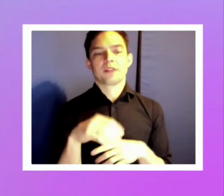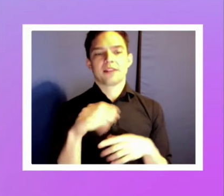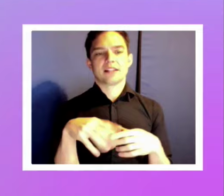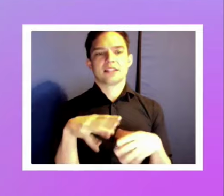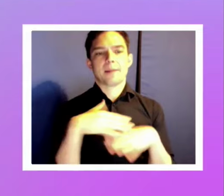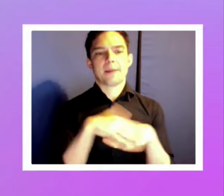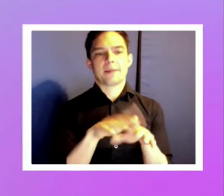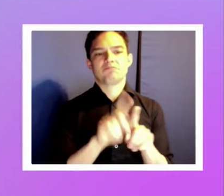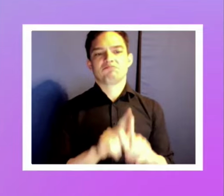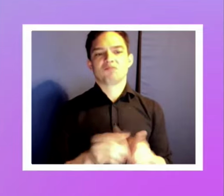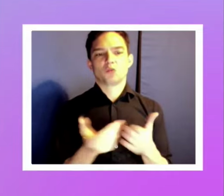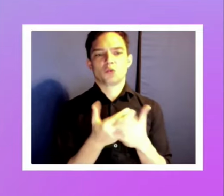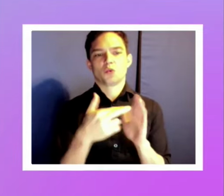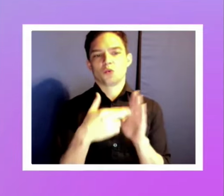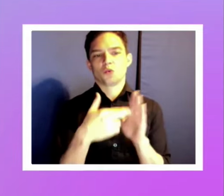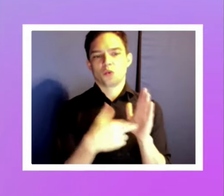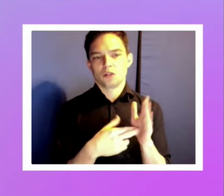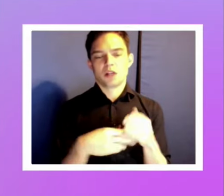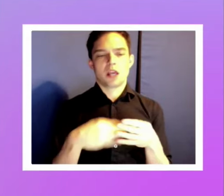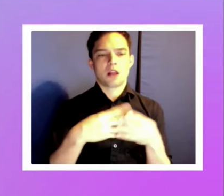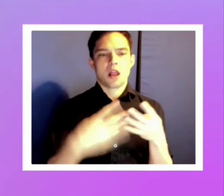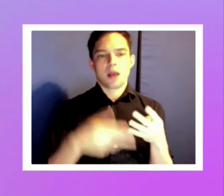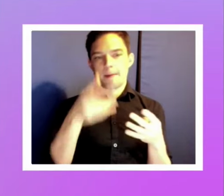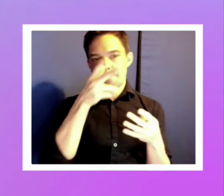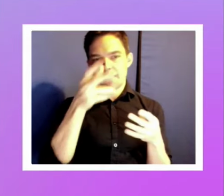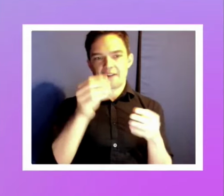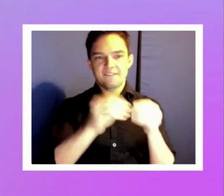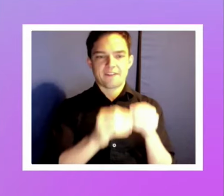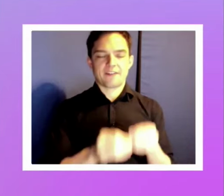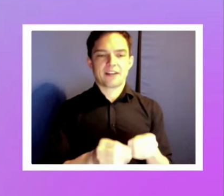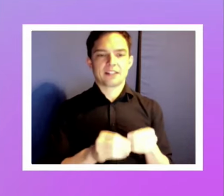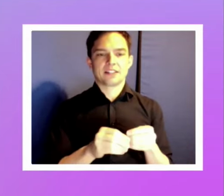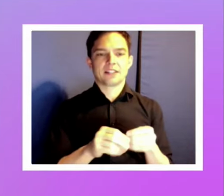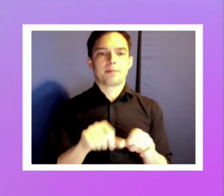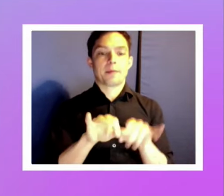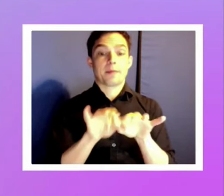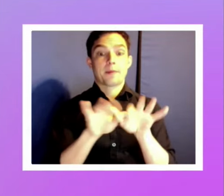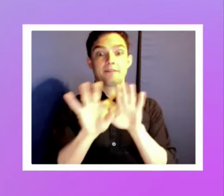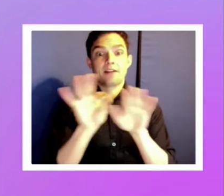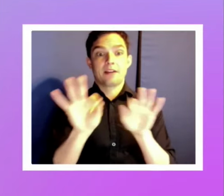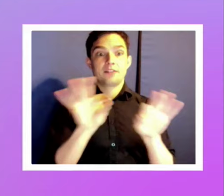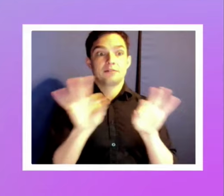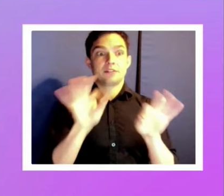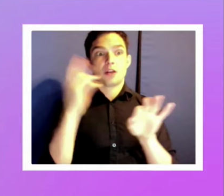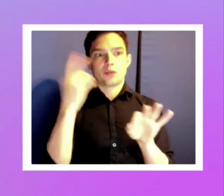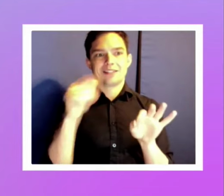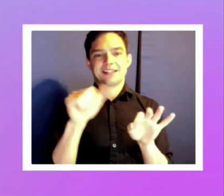rules and in a bunch of bug fixes that we've uncovered because of ACT.